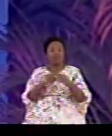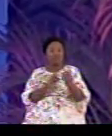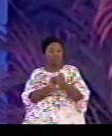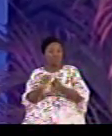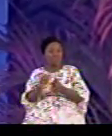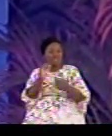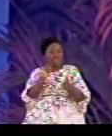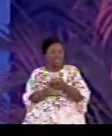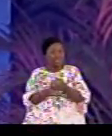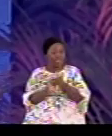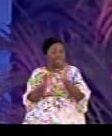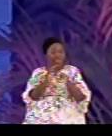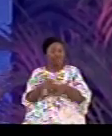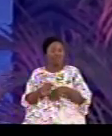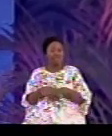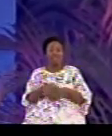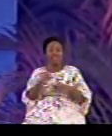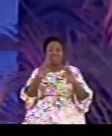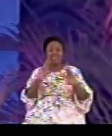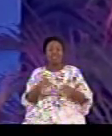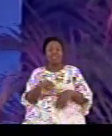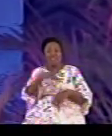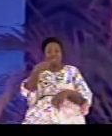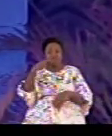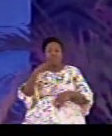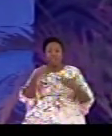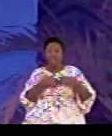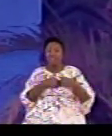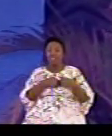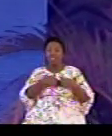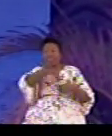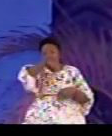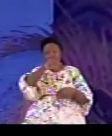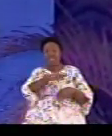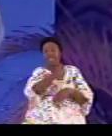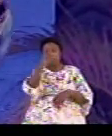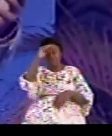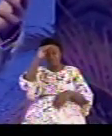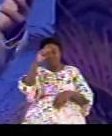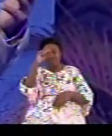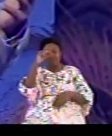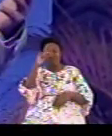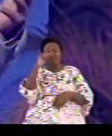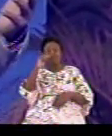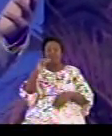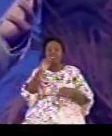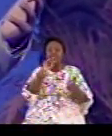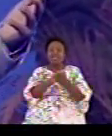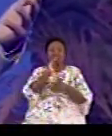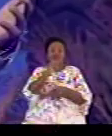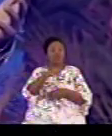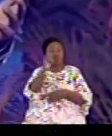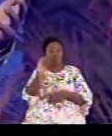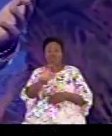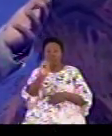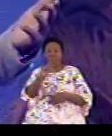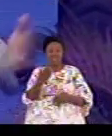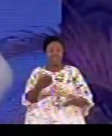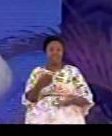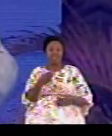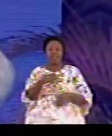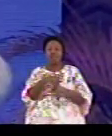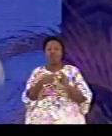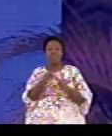beating any man any man that is about there when he be held when he